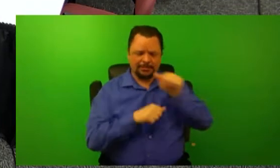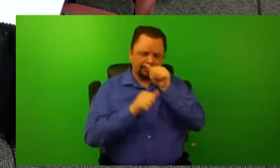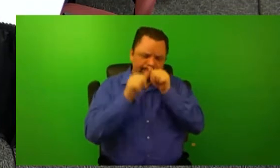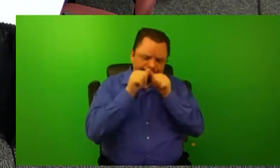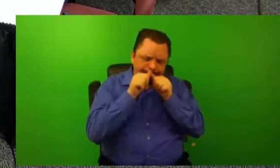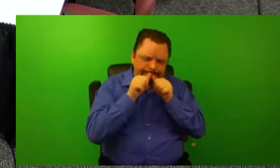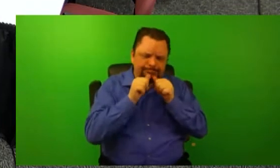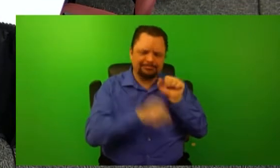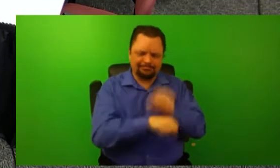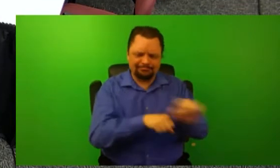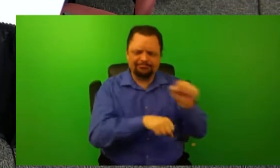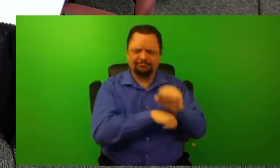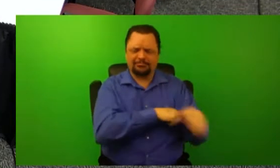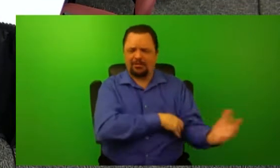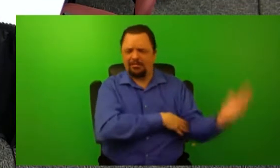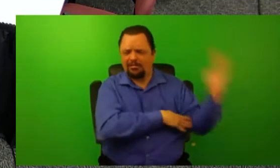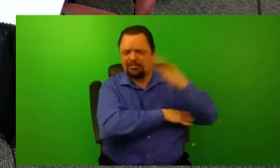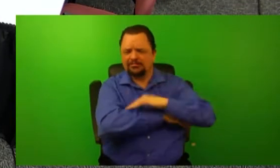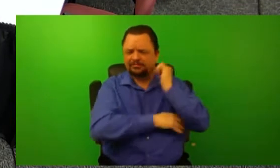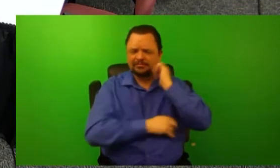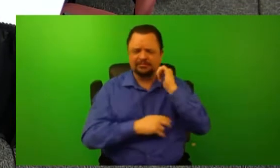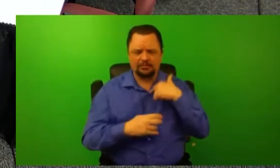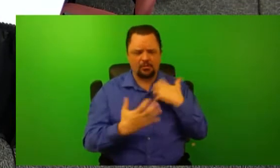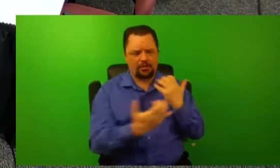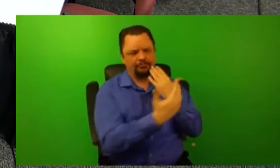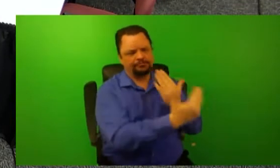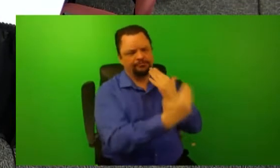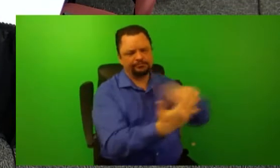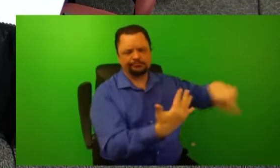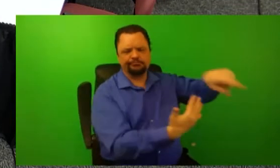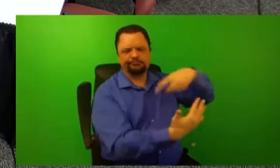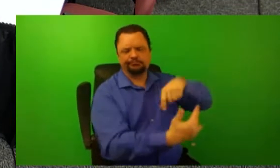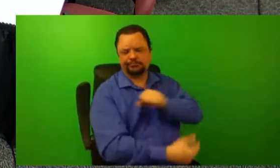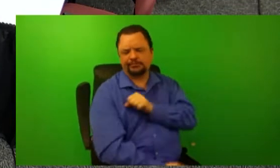Thank you. Commissioner Cami Bremer.